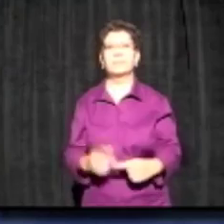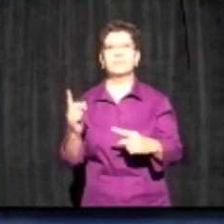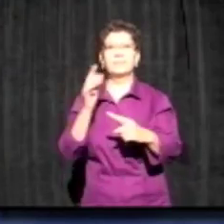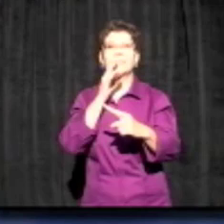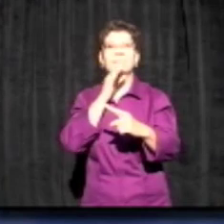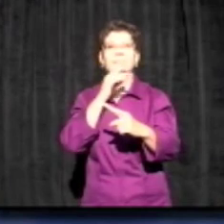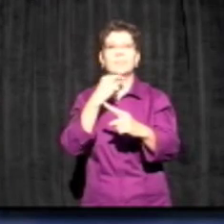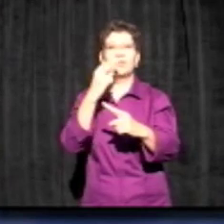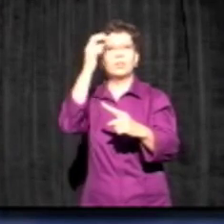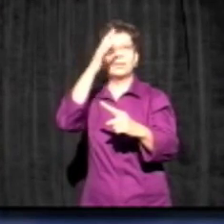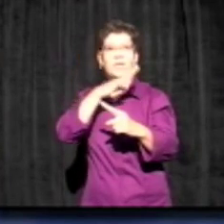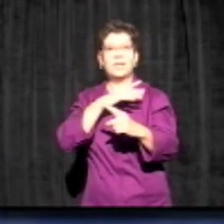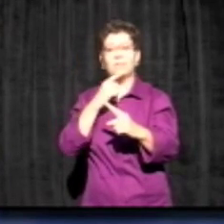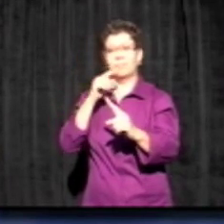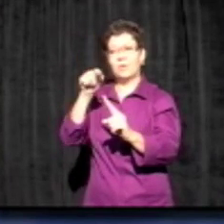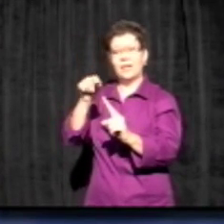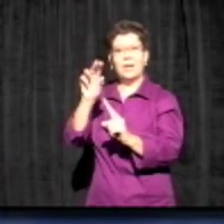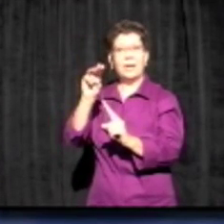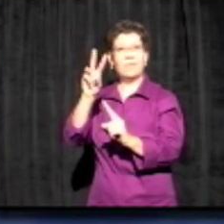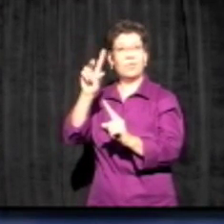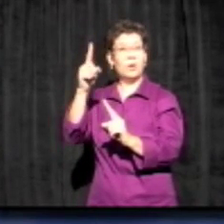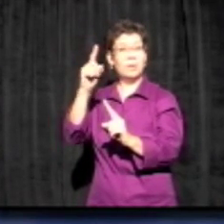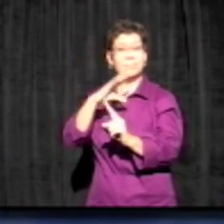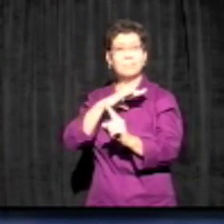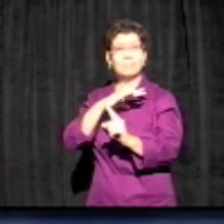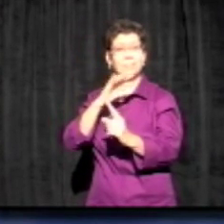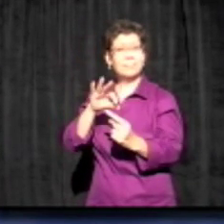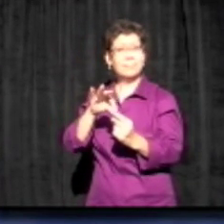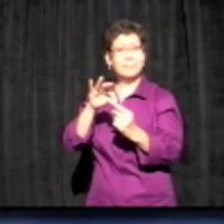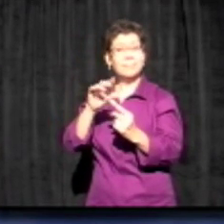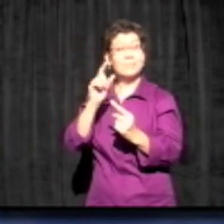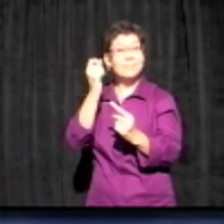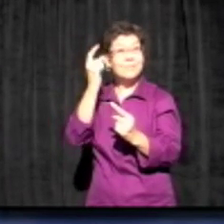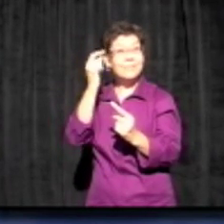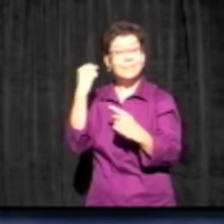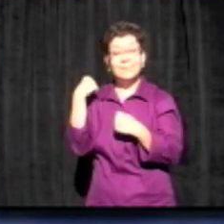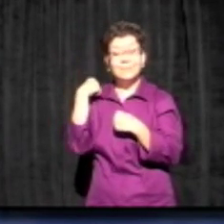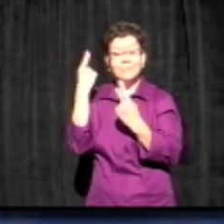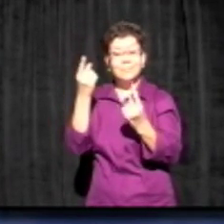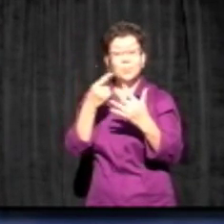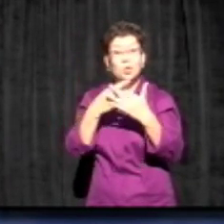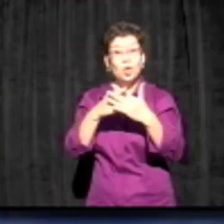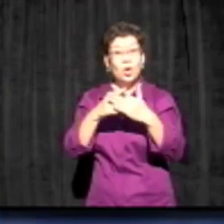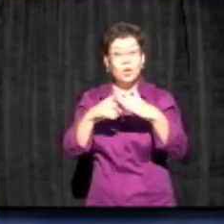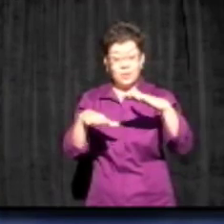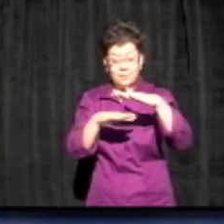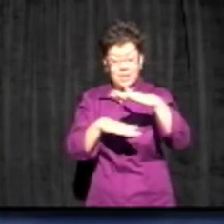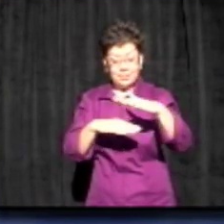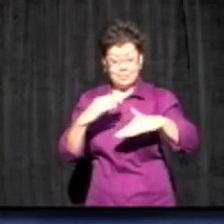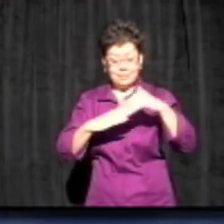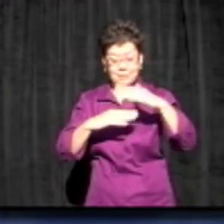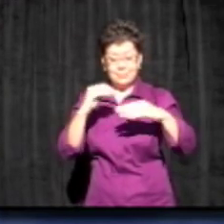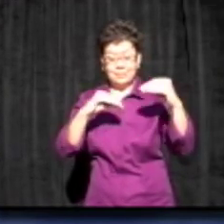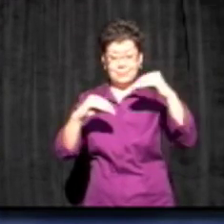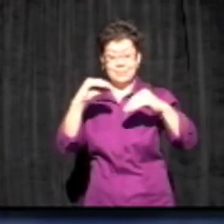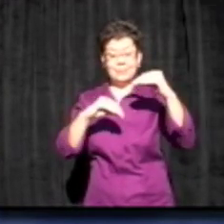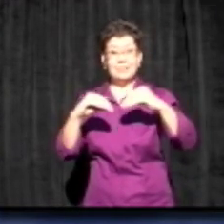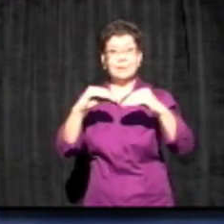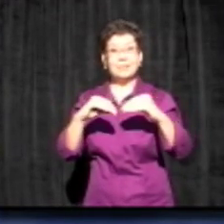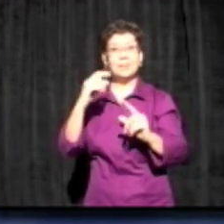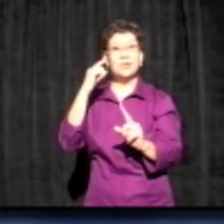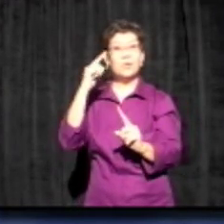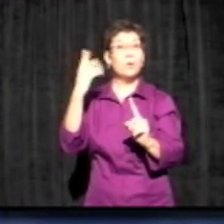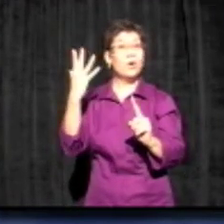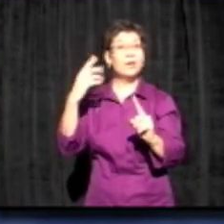The MV-1 is so special because this is the first vehicle ever made from scratch for the disabled community, with us in mind